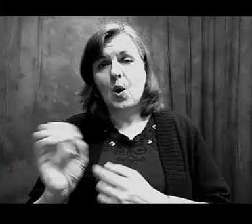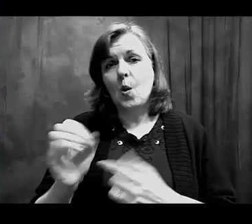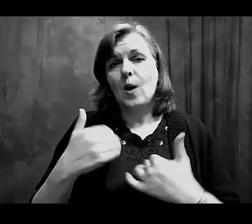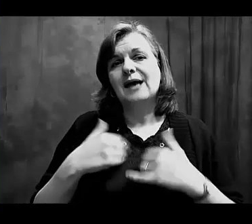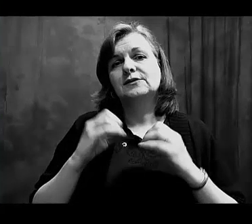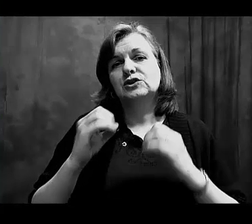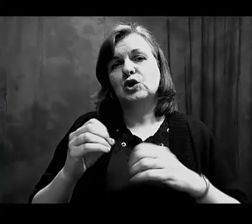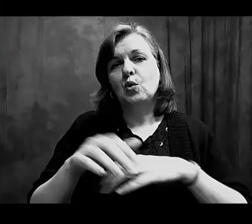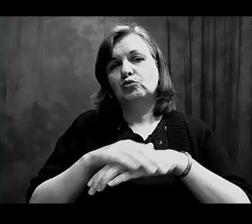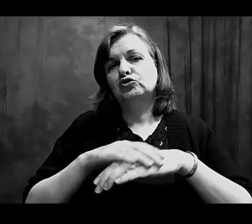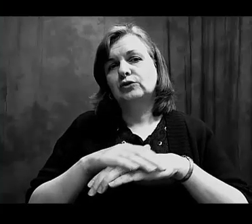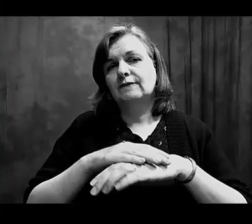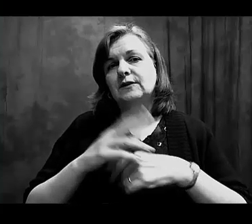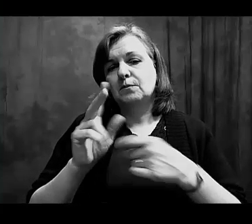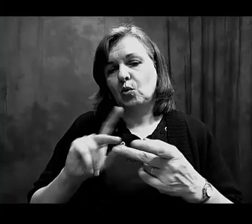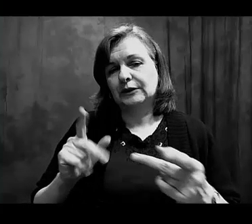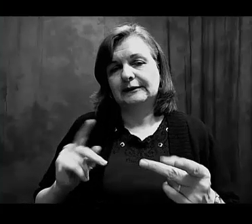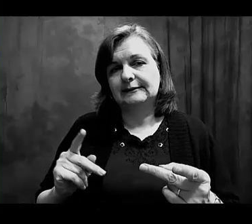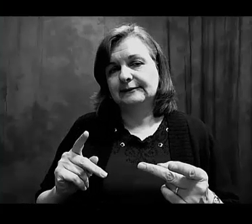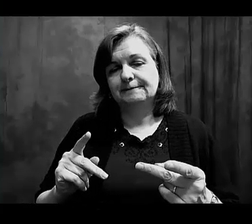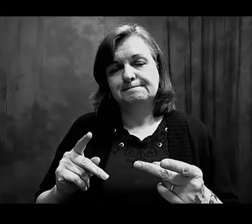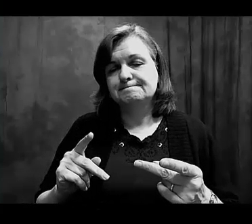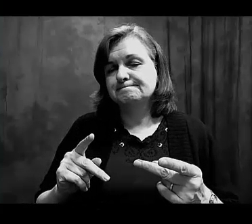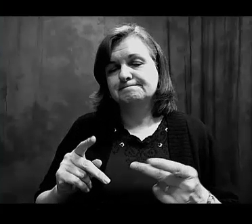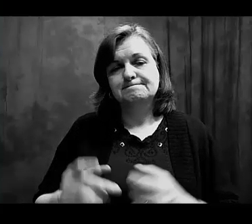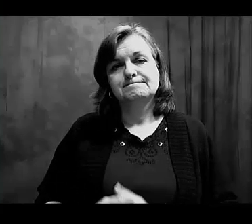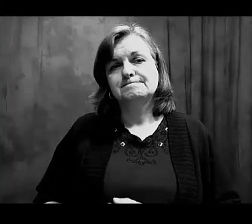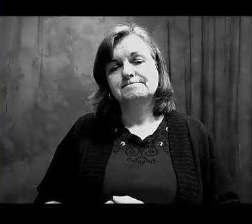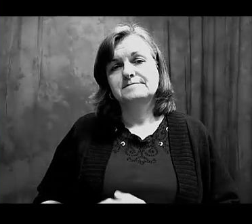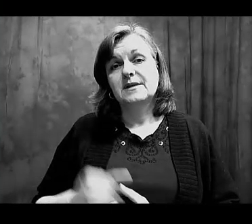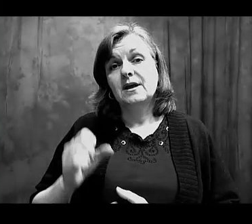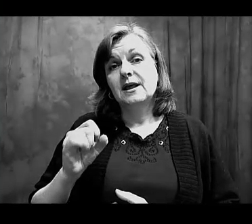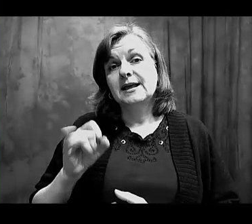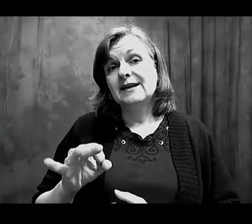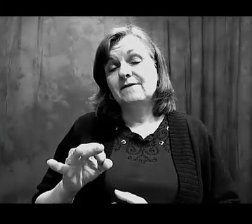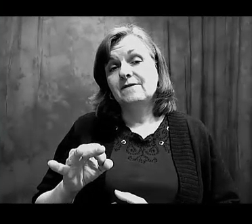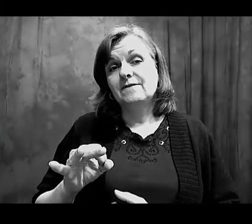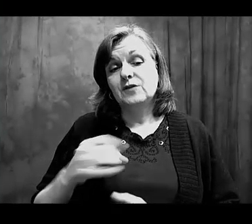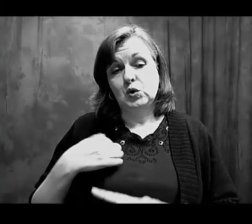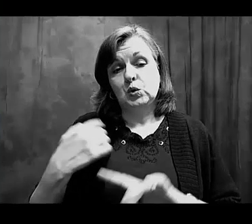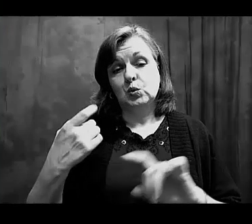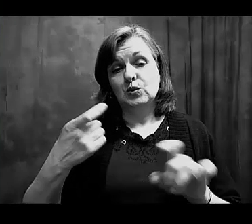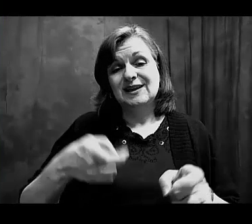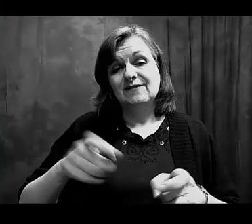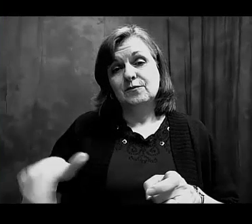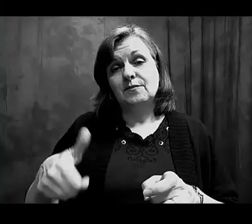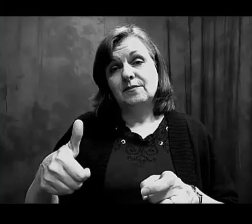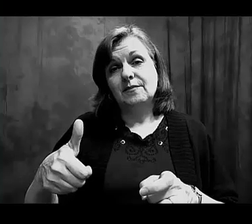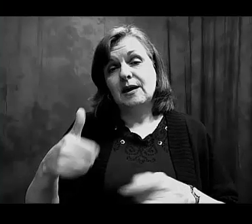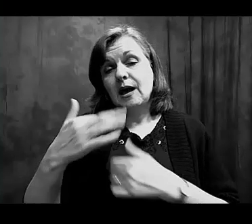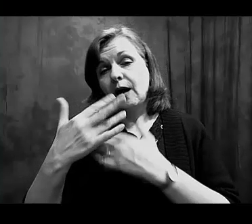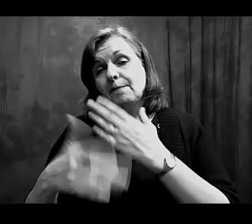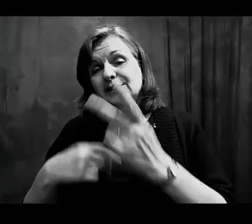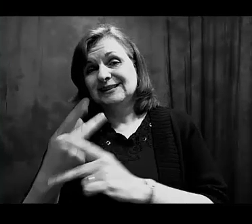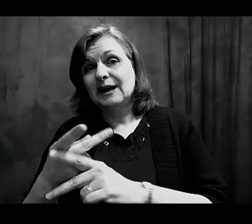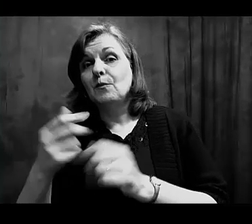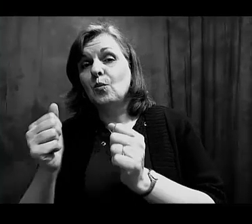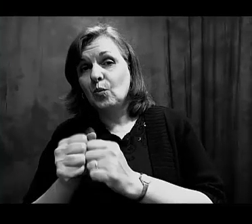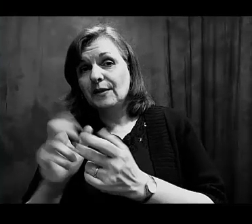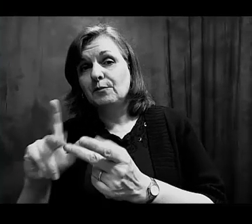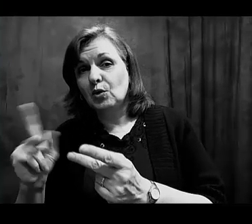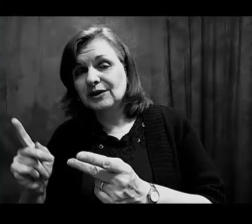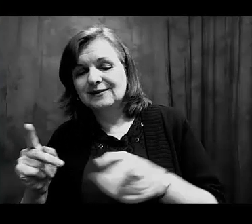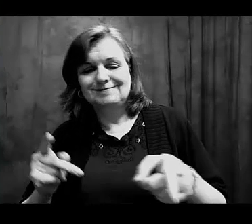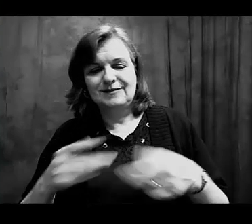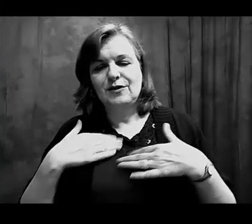surface proteins, none of these carbohydrates on the surface of their red blood cells. So if you give them these other blood types, their body actually